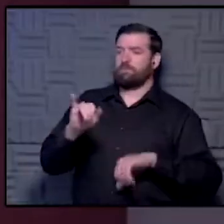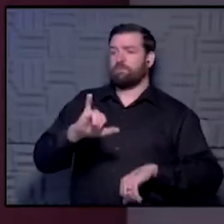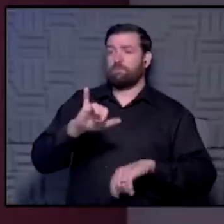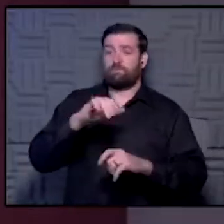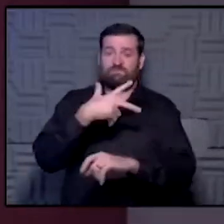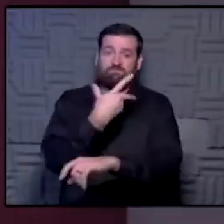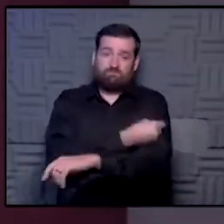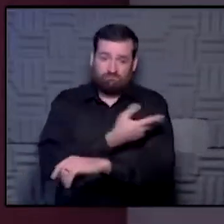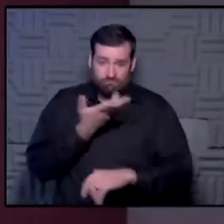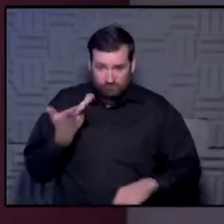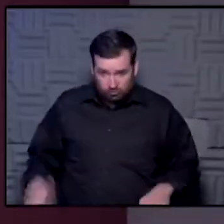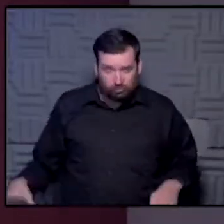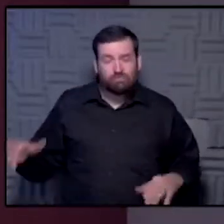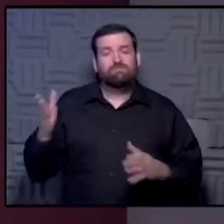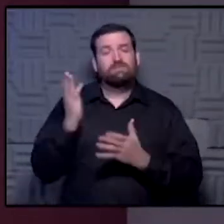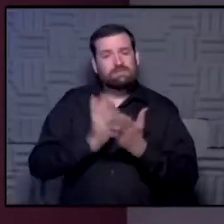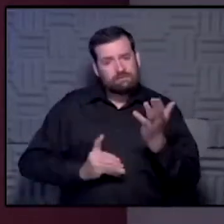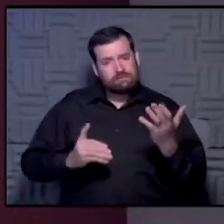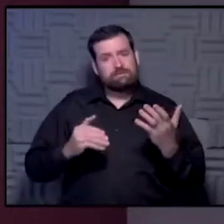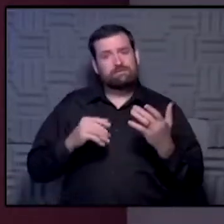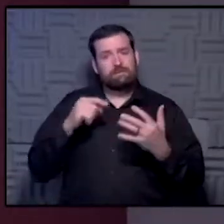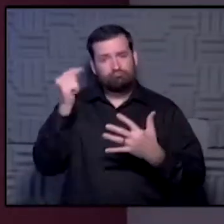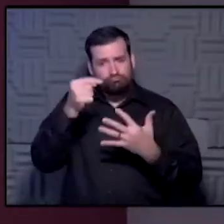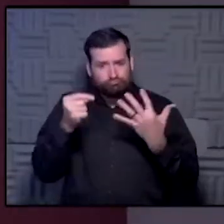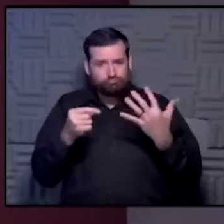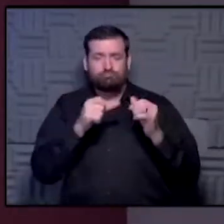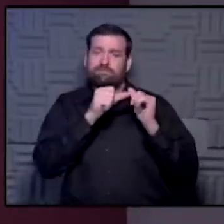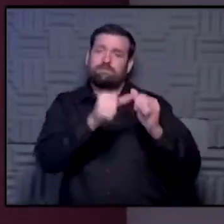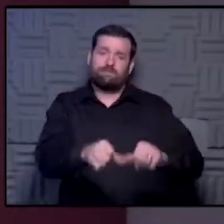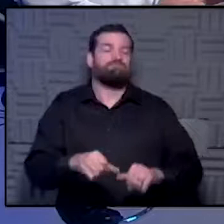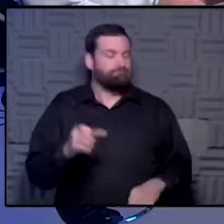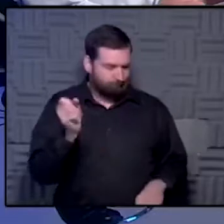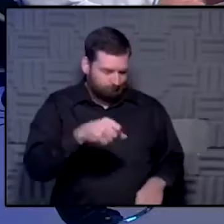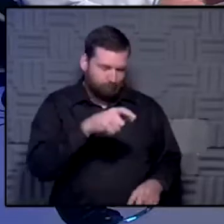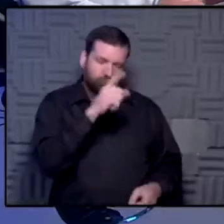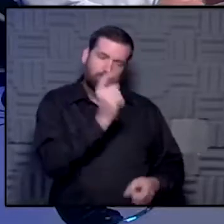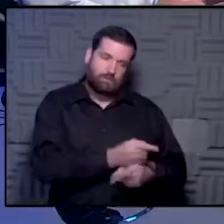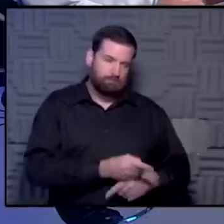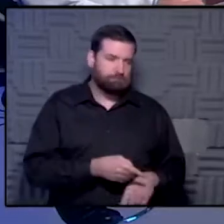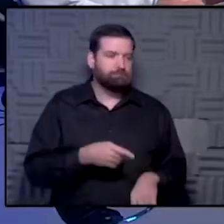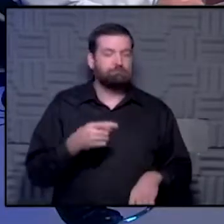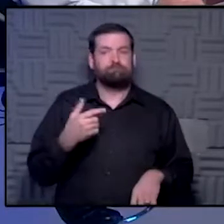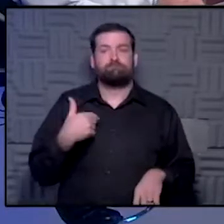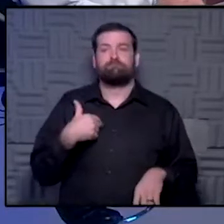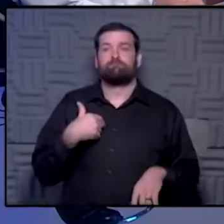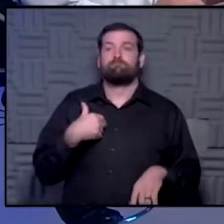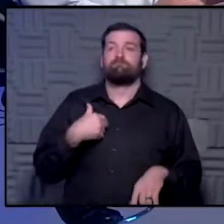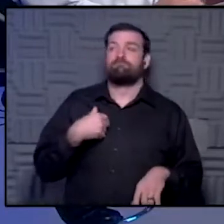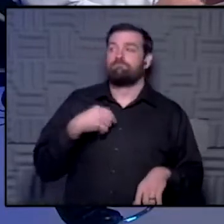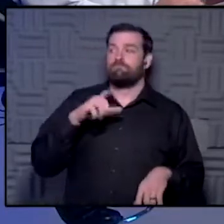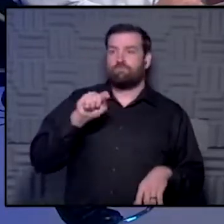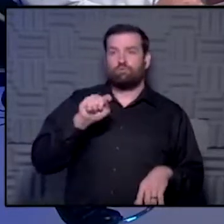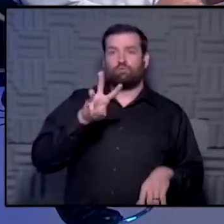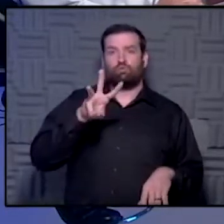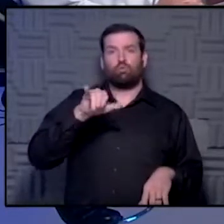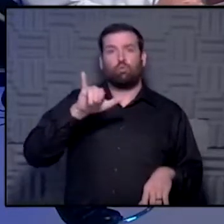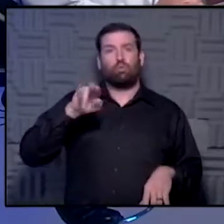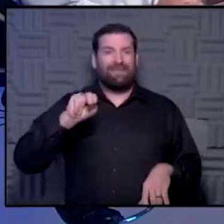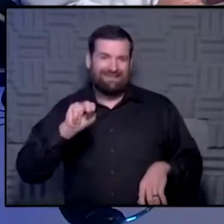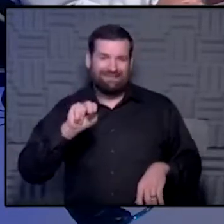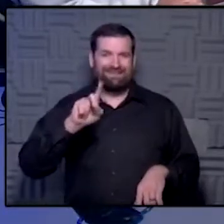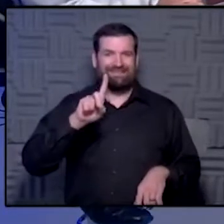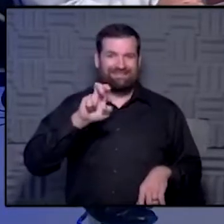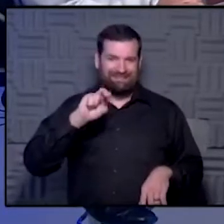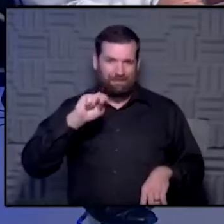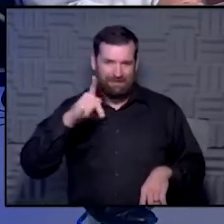vaccine, that some of these practices are going to continue. They are going to continue. That's exactly right, especially as we get into the twindemic season with both influenza